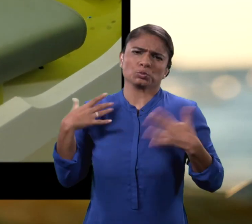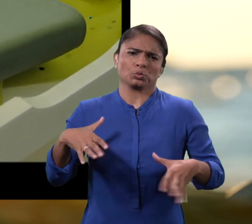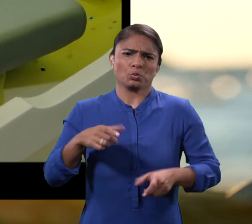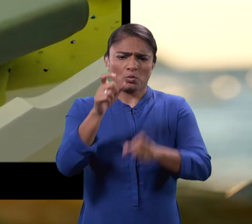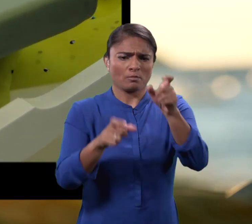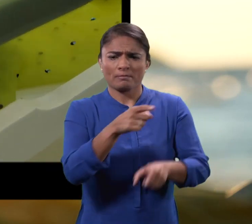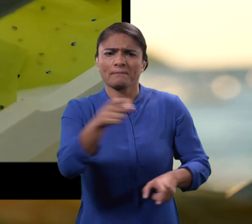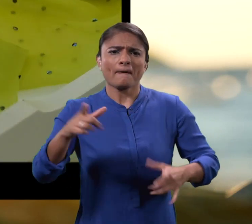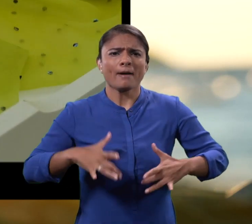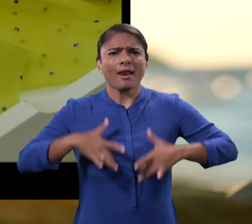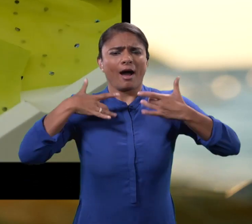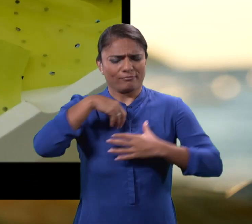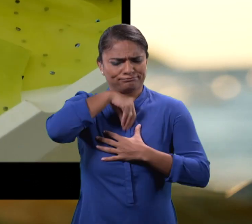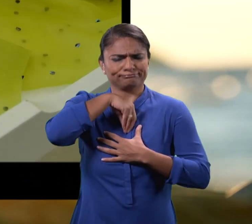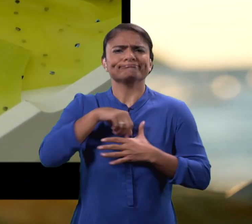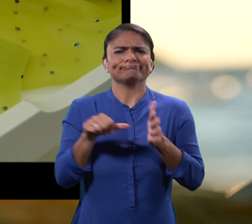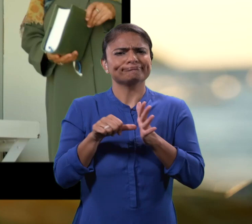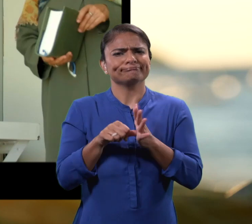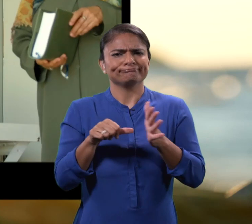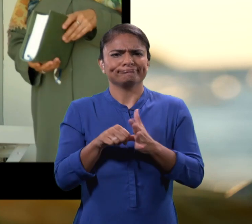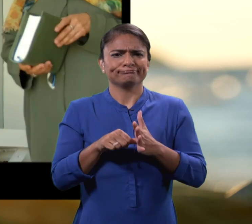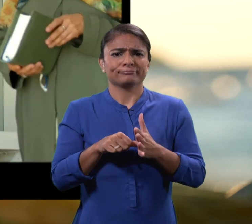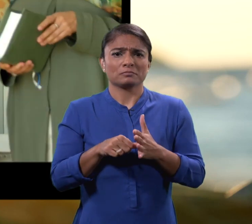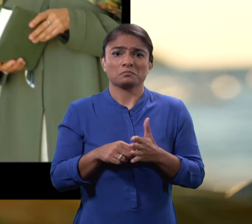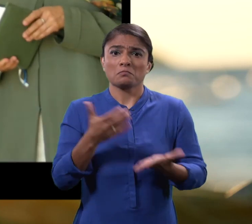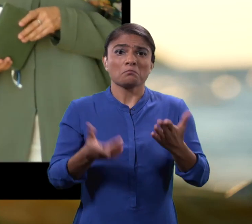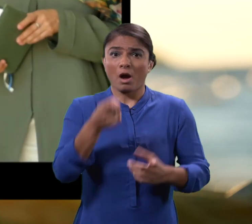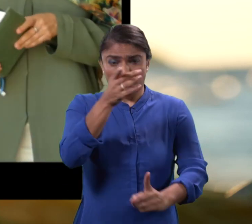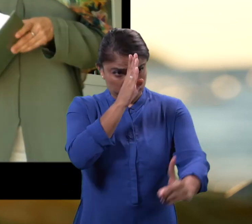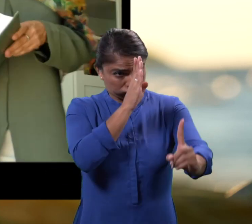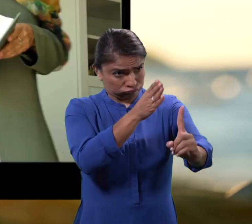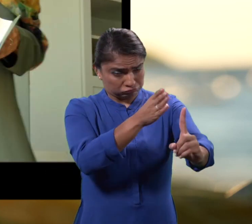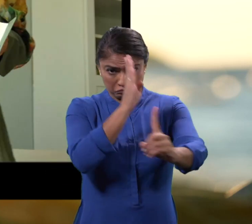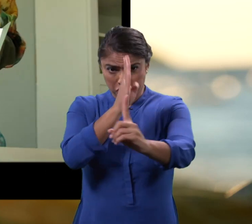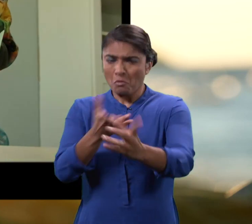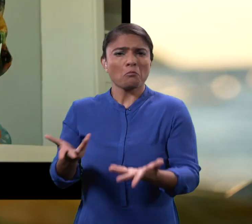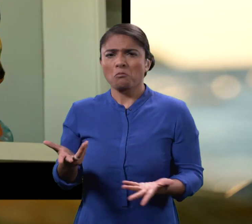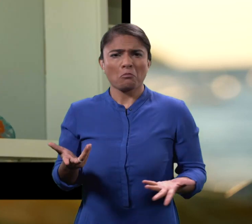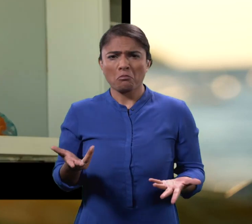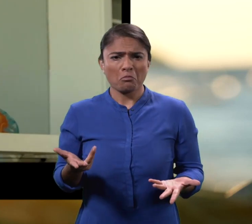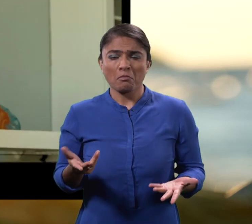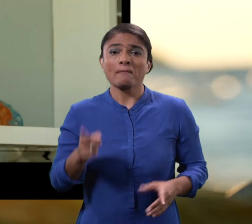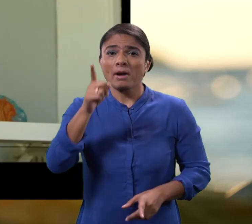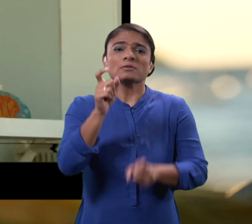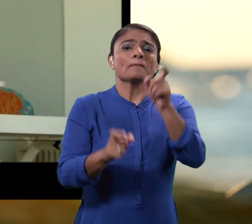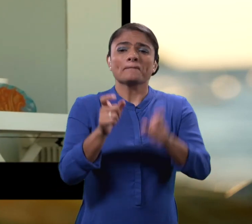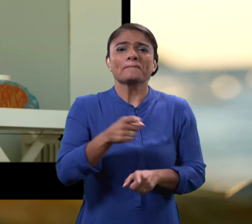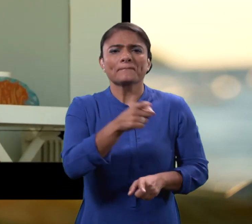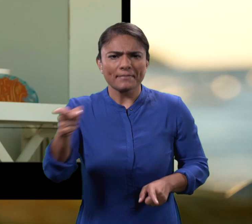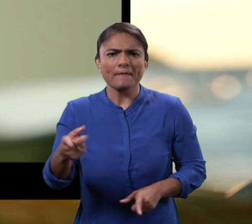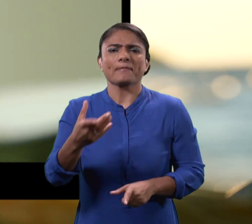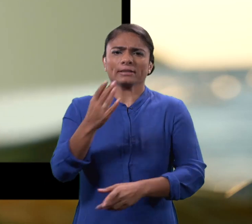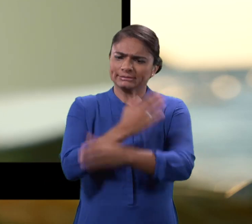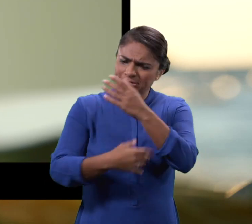an important place in many people's lives, even if you're not following a formal faith. And sometimes